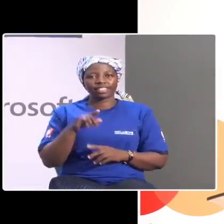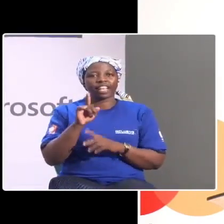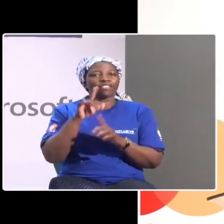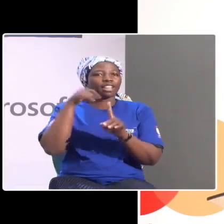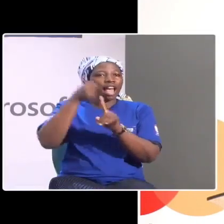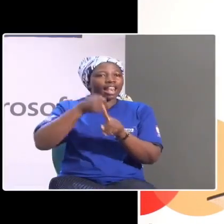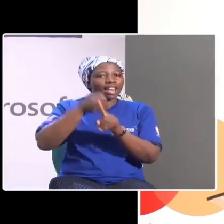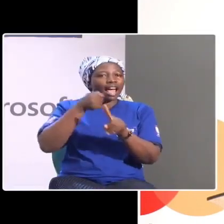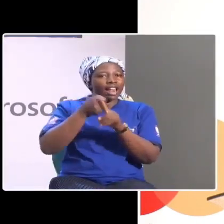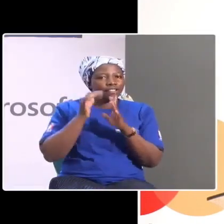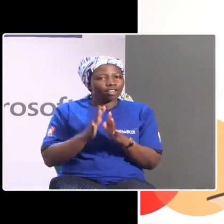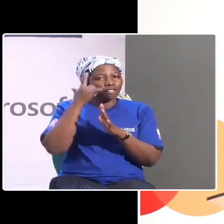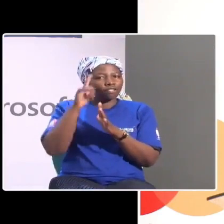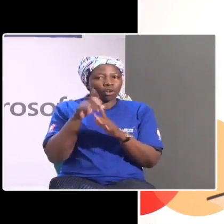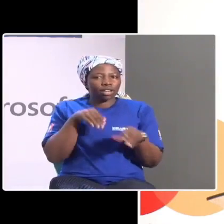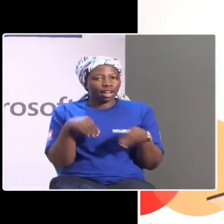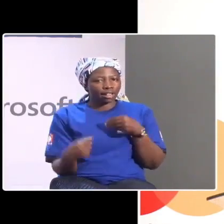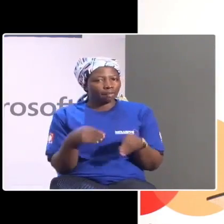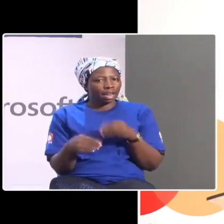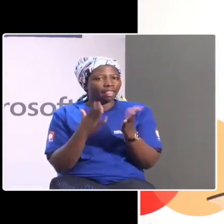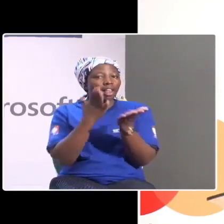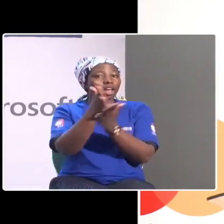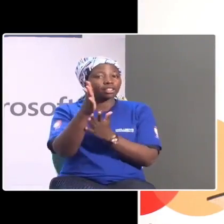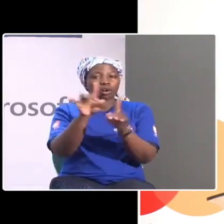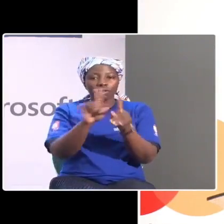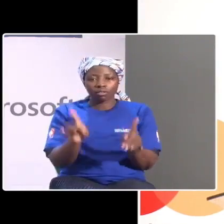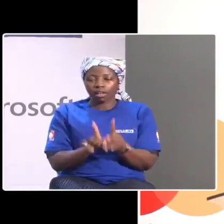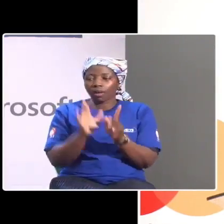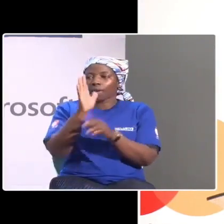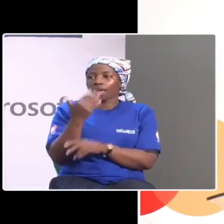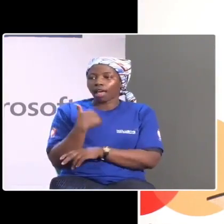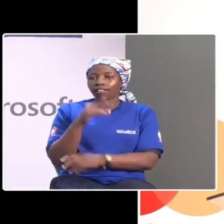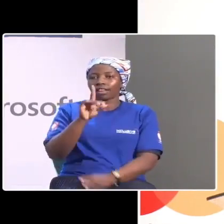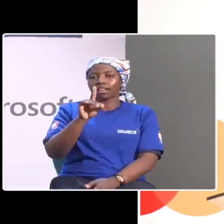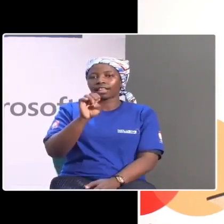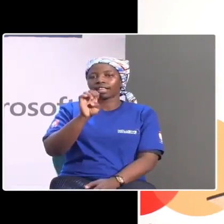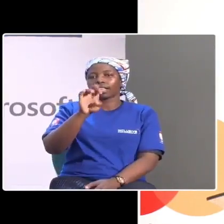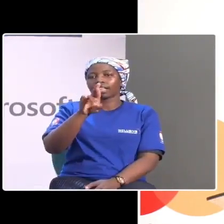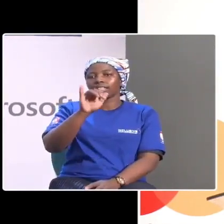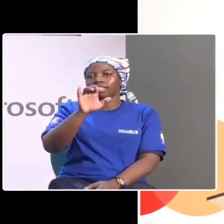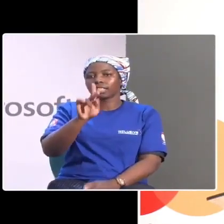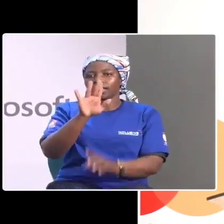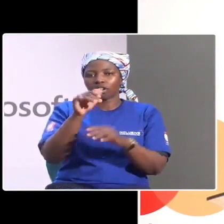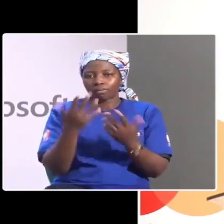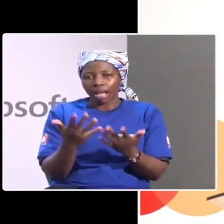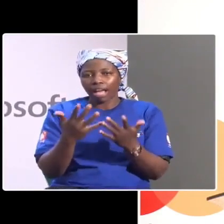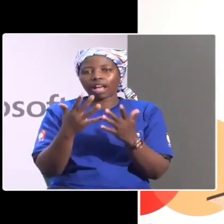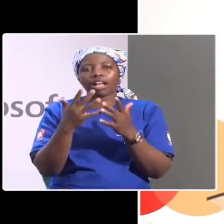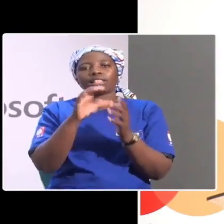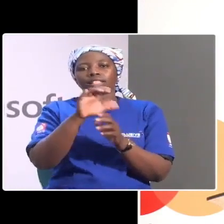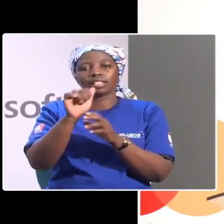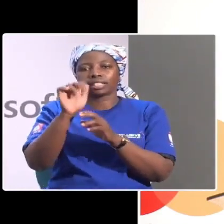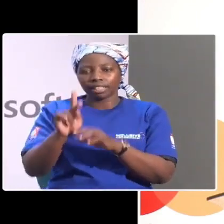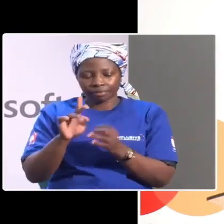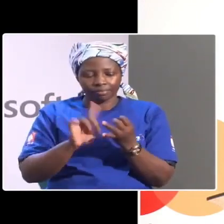advocate for disability rights. We'll also be joined by Derek Kamali from the Communications Authority,